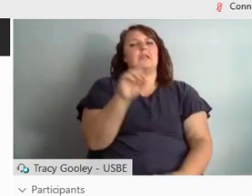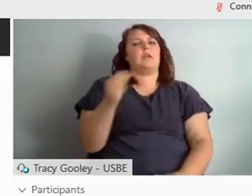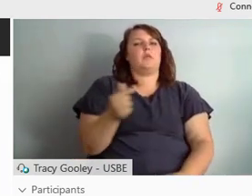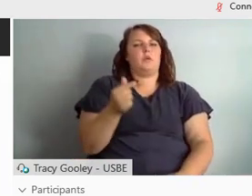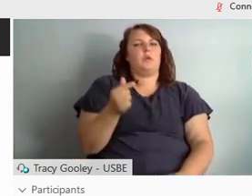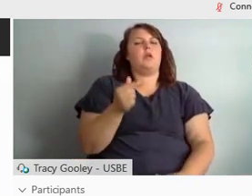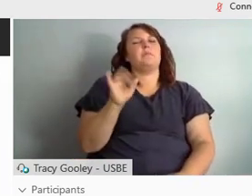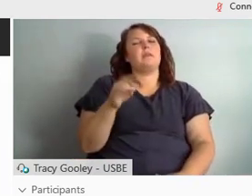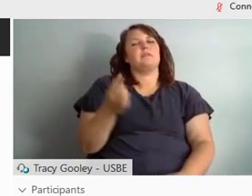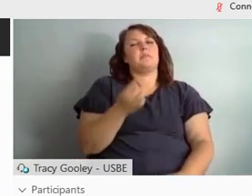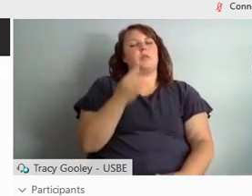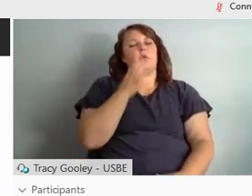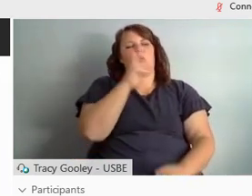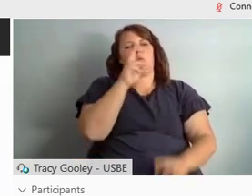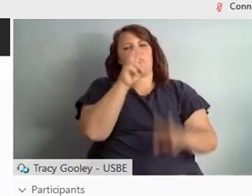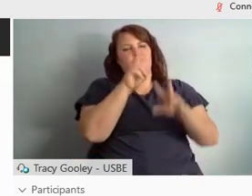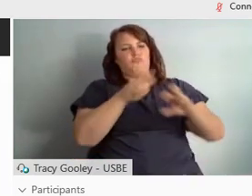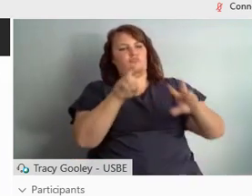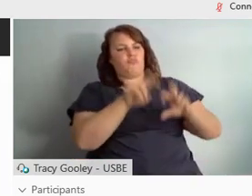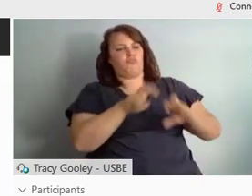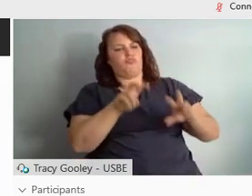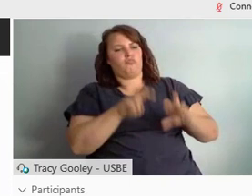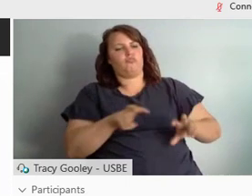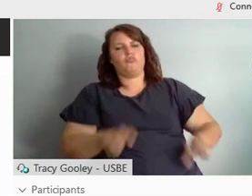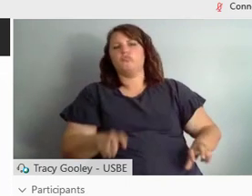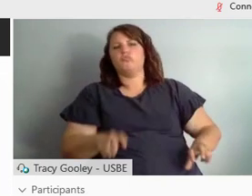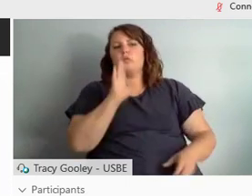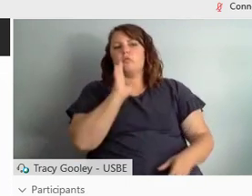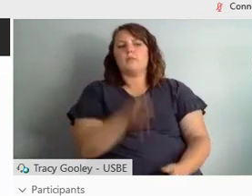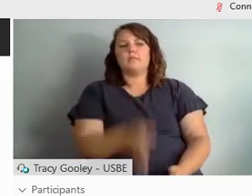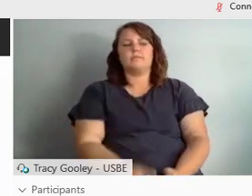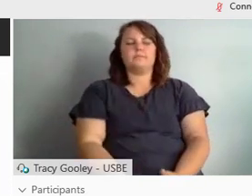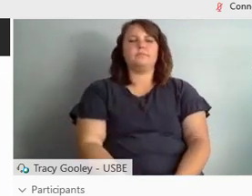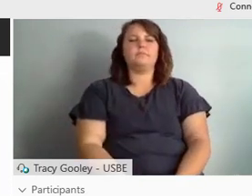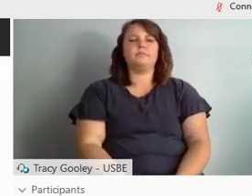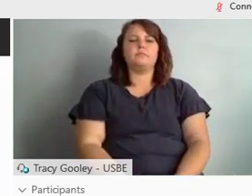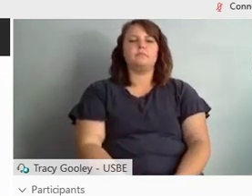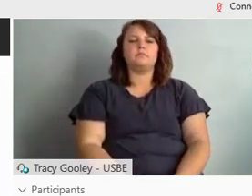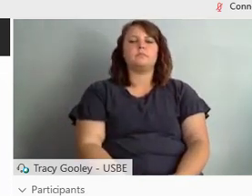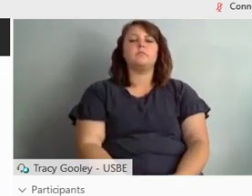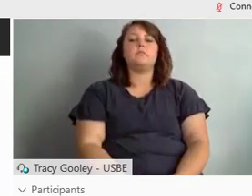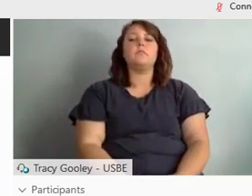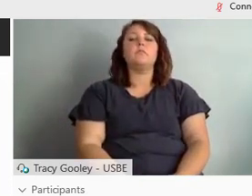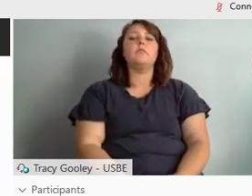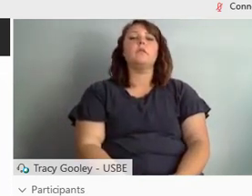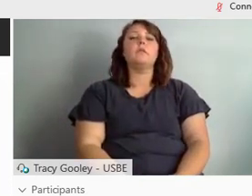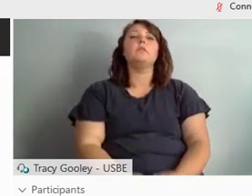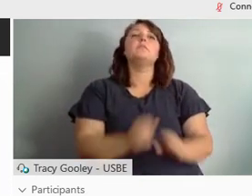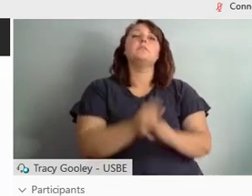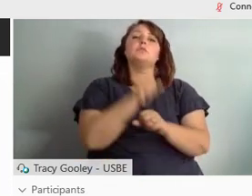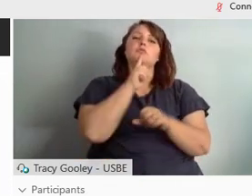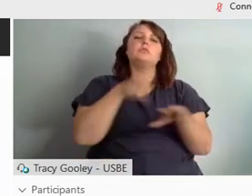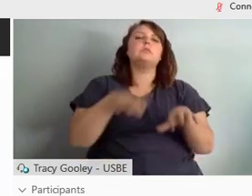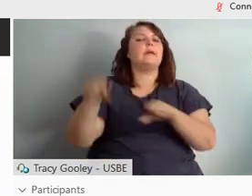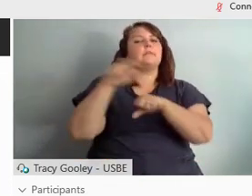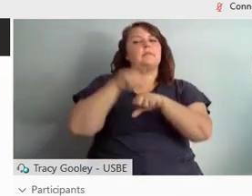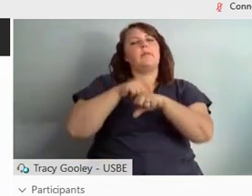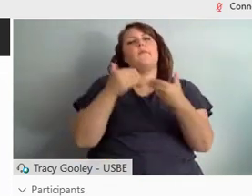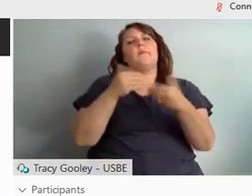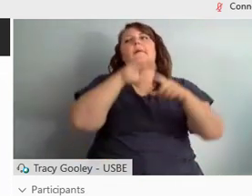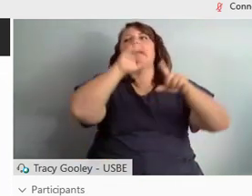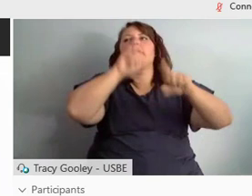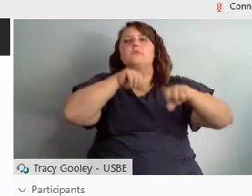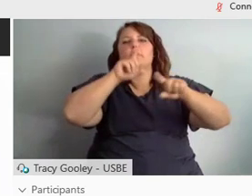This is something that's being looked at and data is being collected on. So just make sure that you do take the time to answer